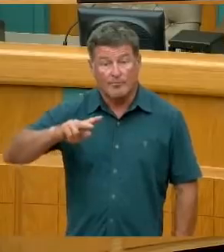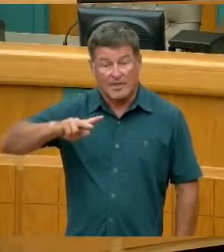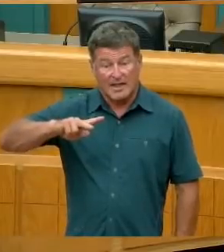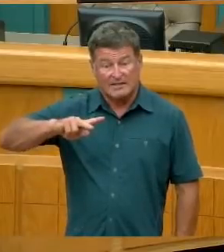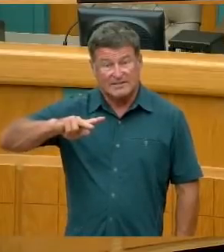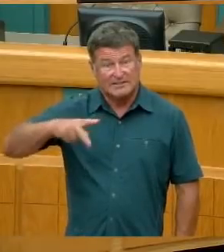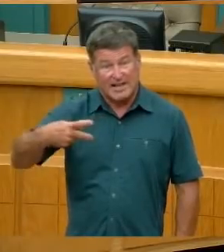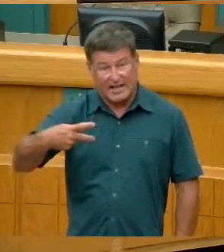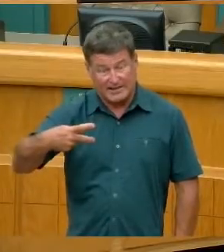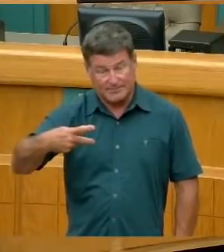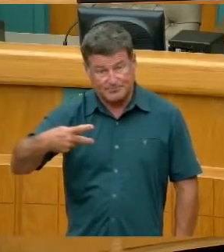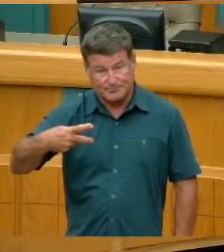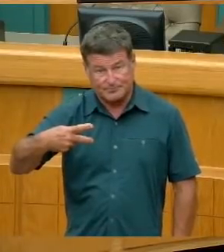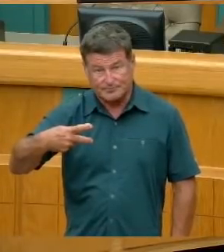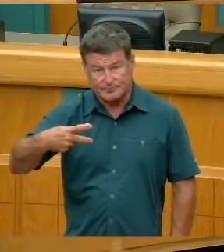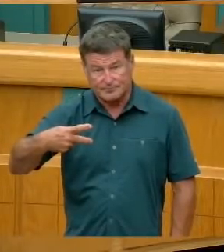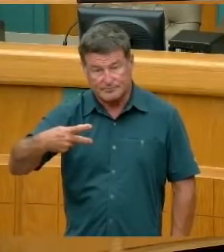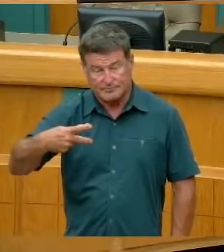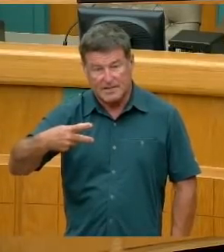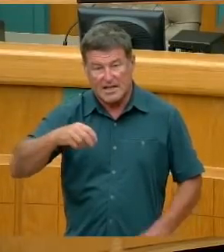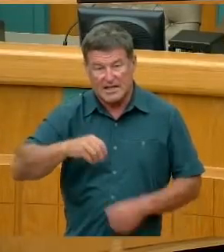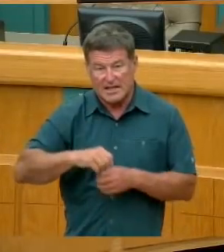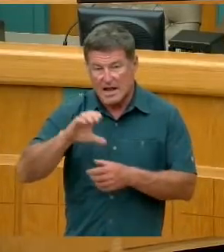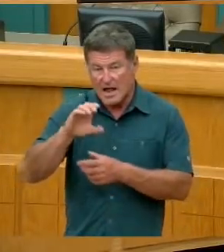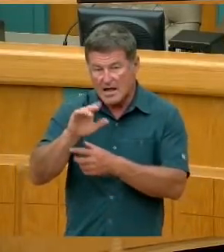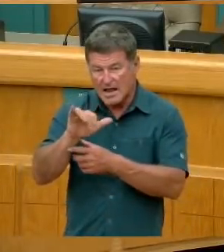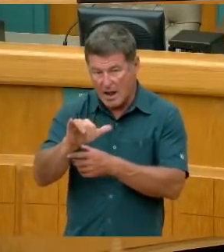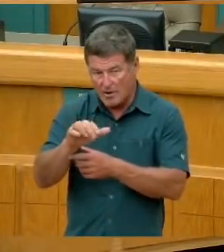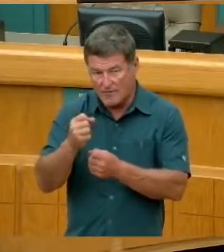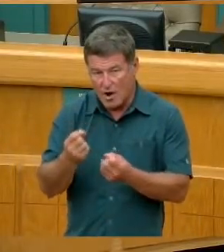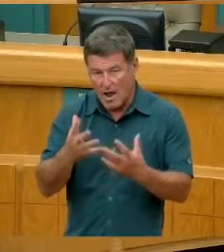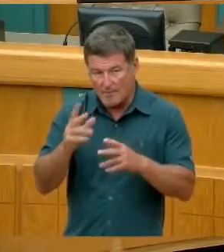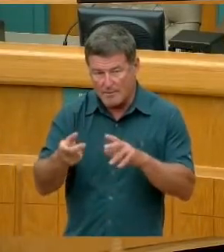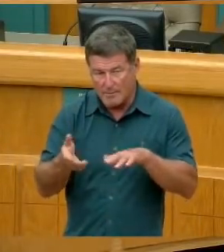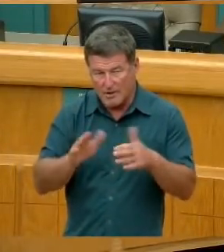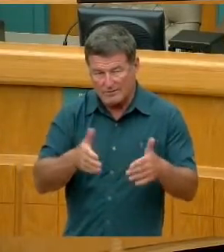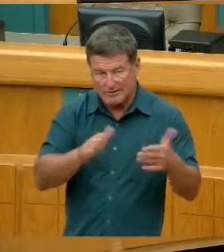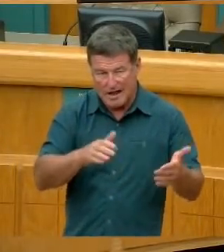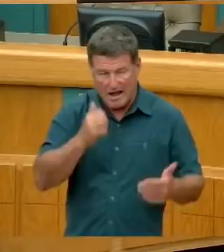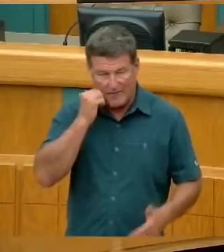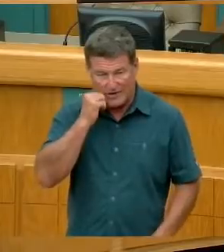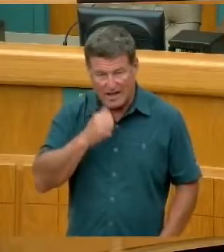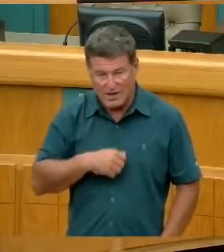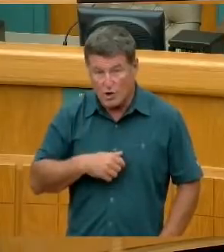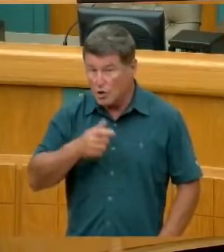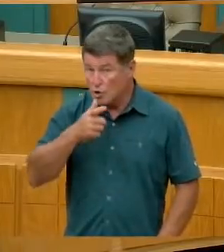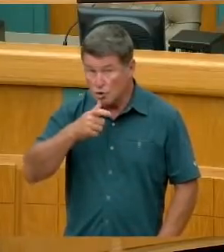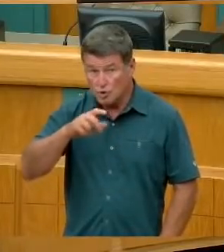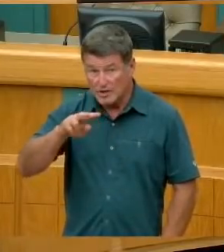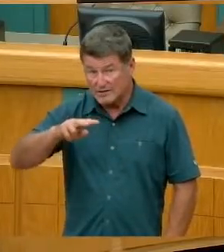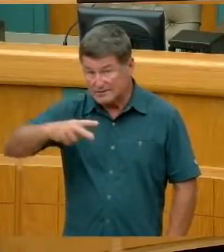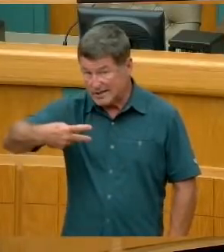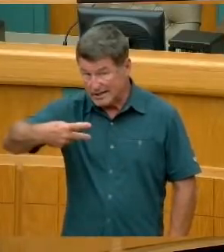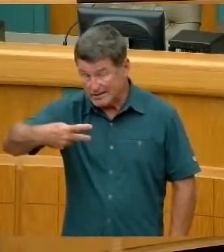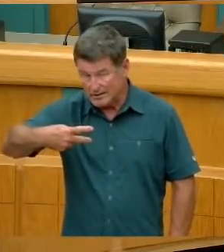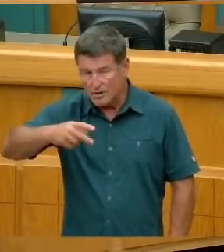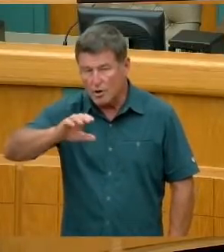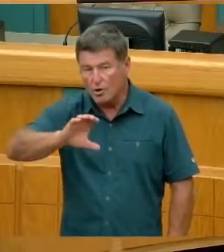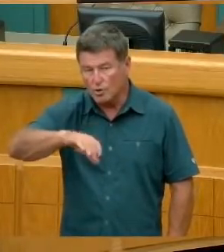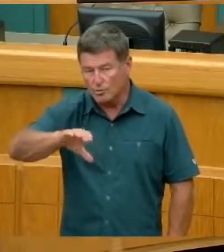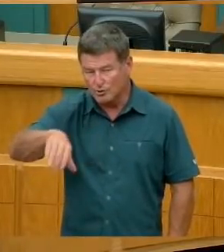we're number 2 in counties for the average daily fatalities per capita. Okay, number 2 in all of Texas for the